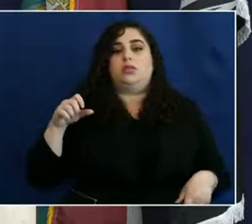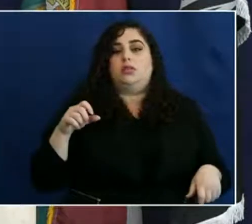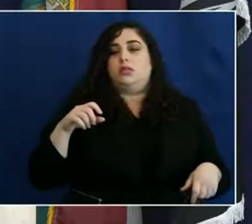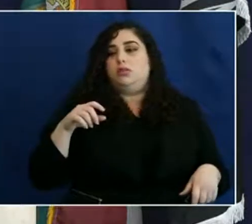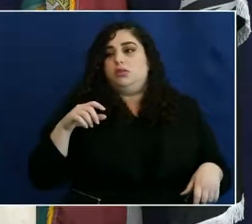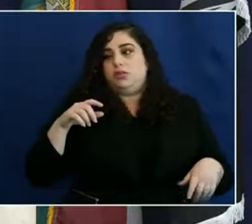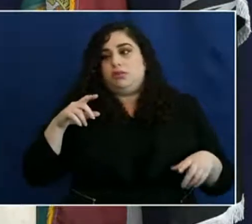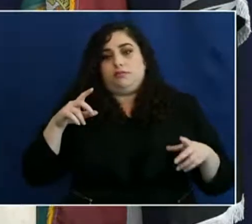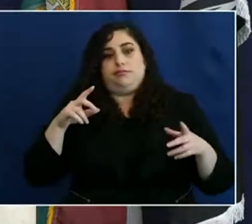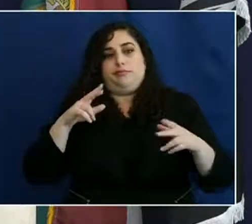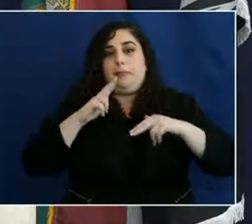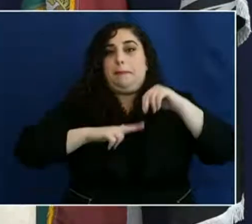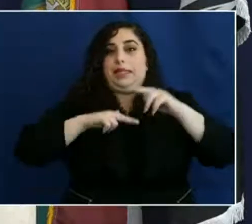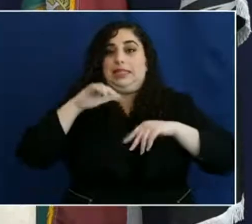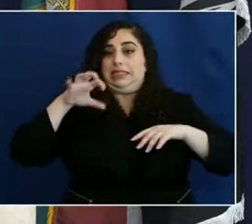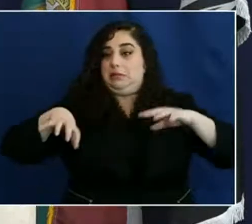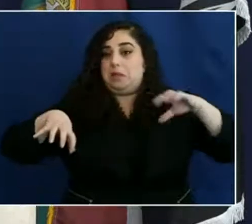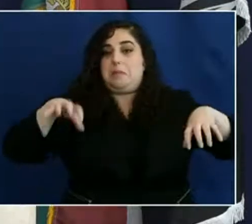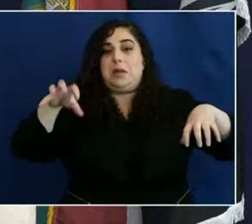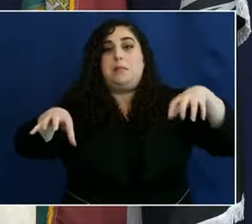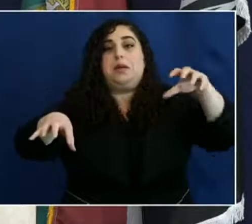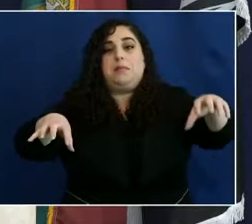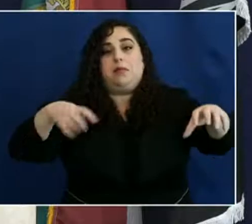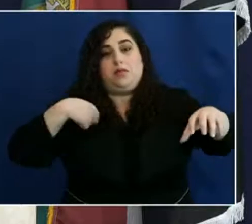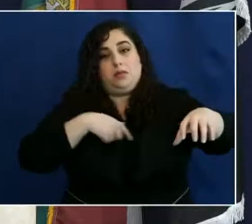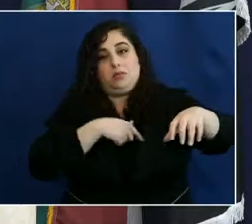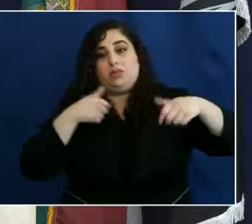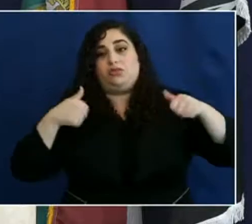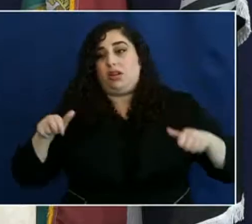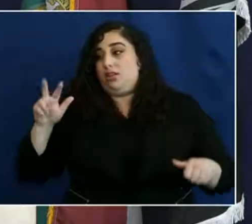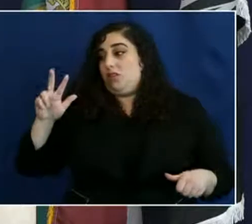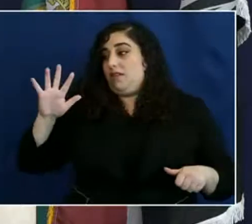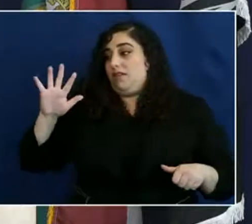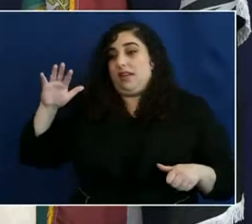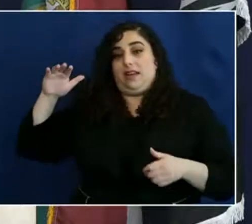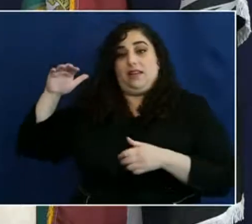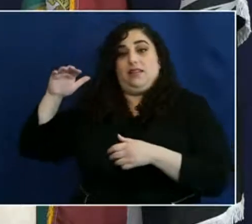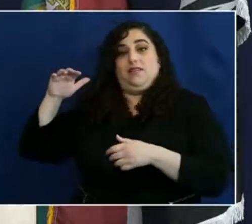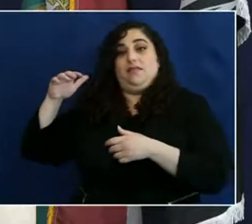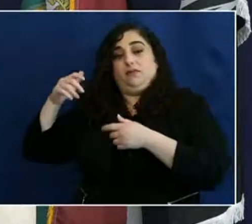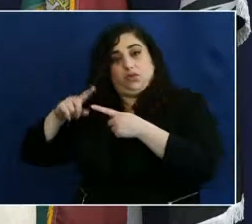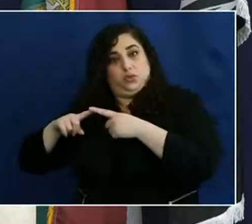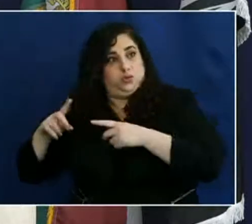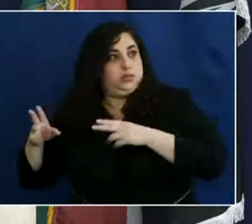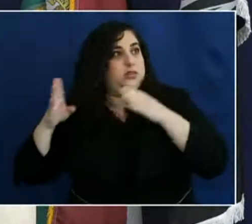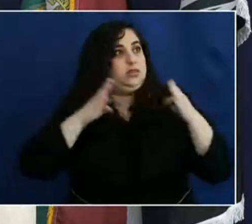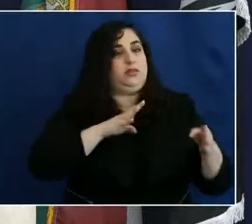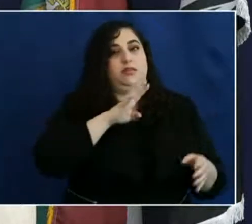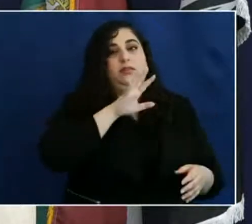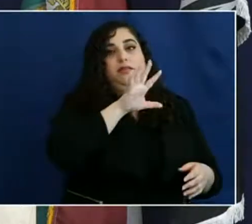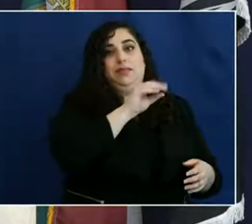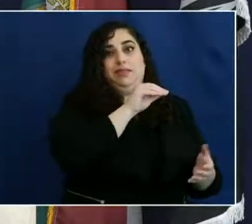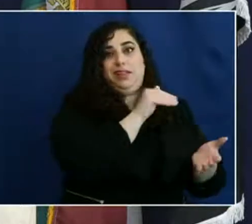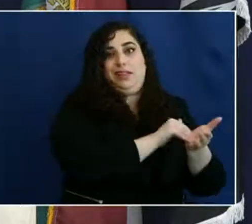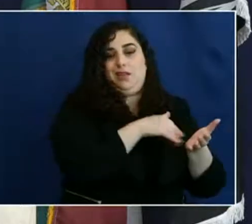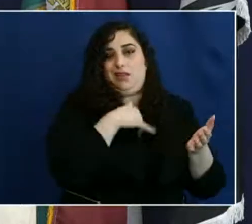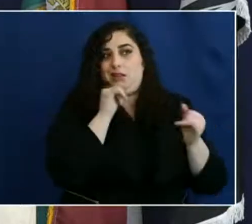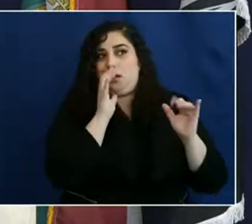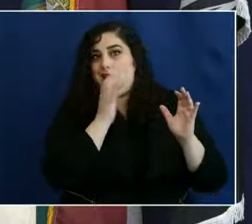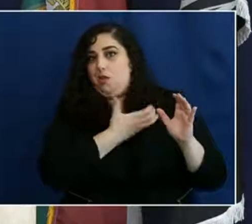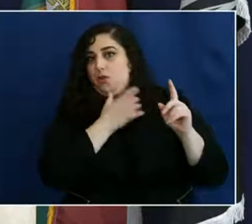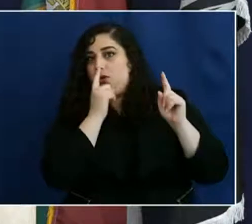from 35,000 a day to 50,000 a day. Presently, we're probably doing around 12,500 a